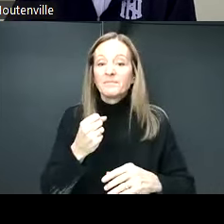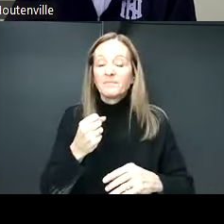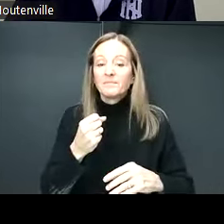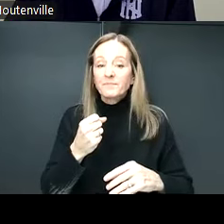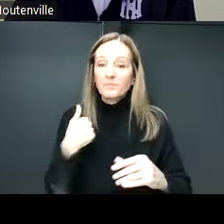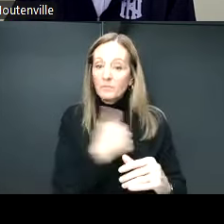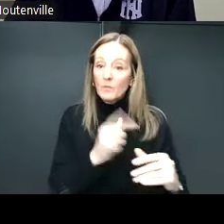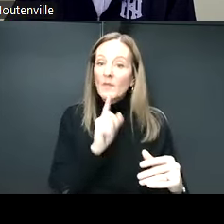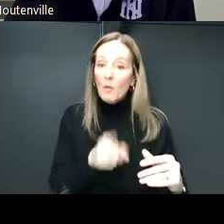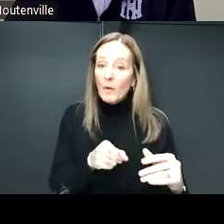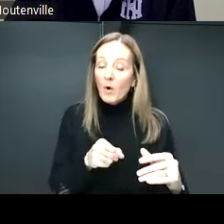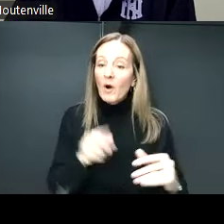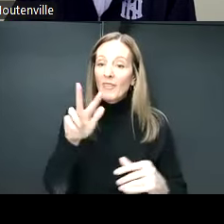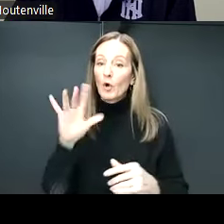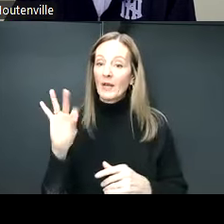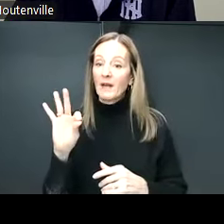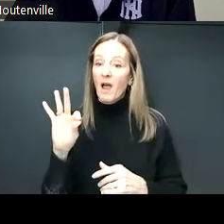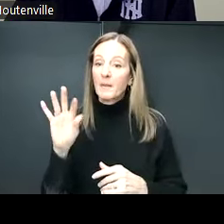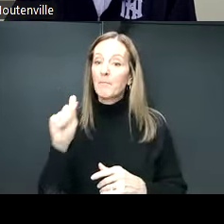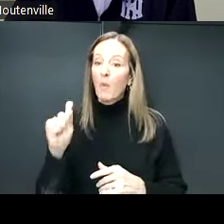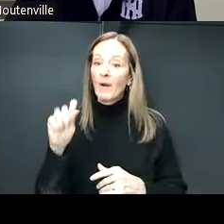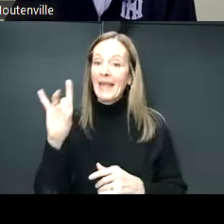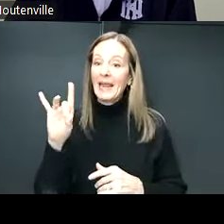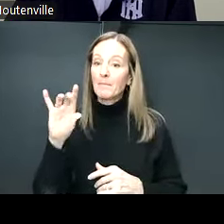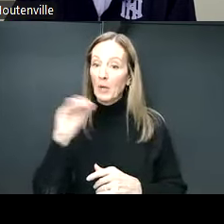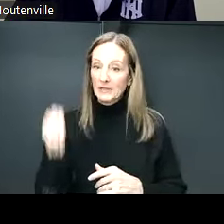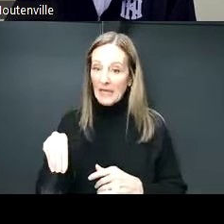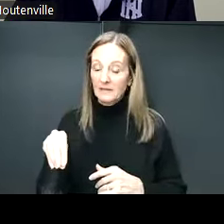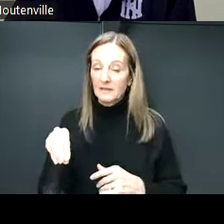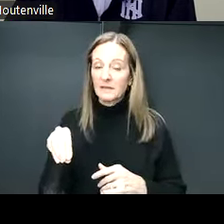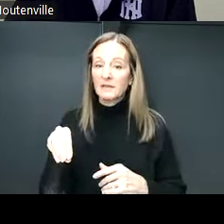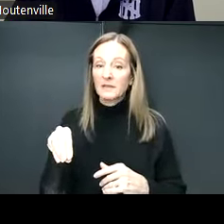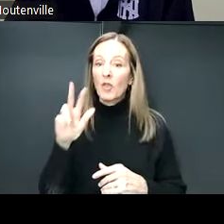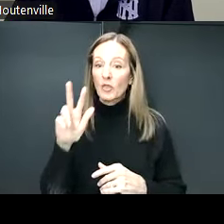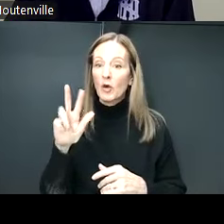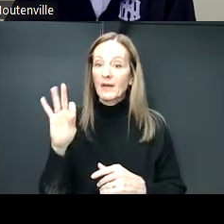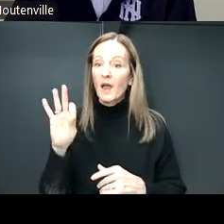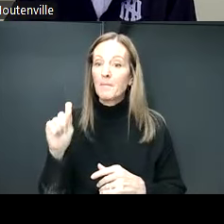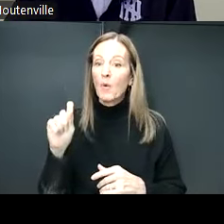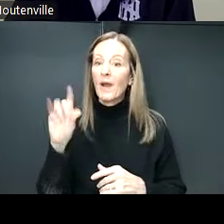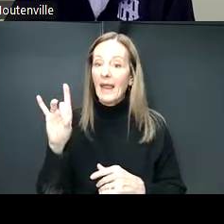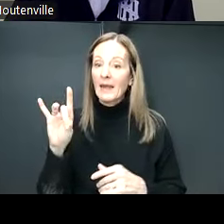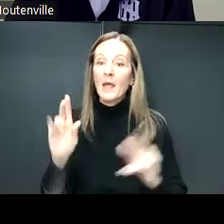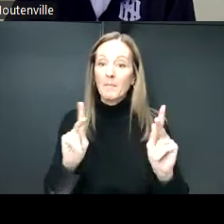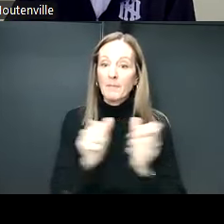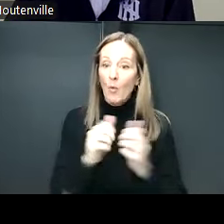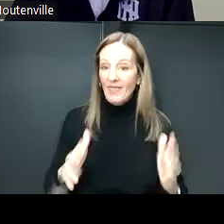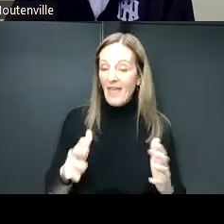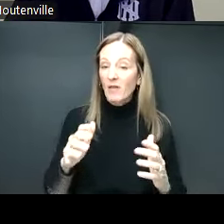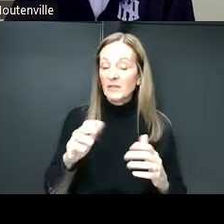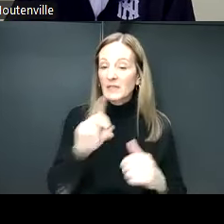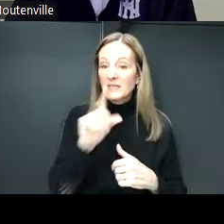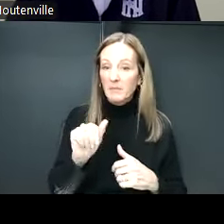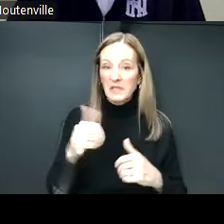we were at 39.8%. And so while people without disabilities have been flat ever